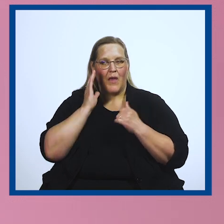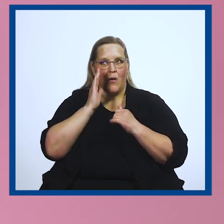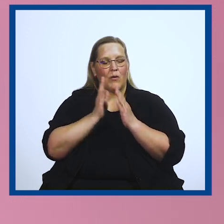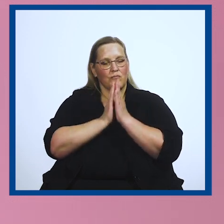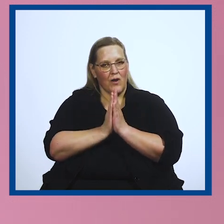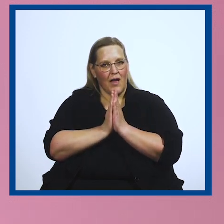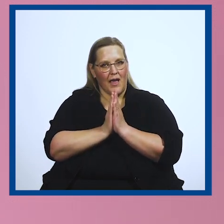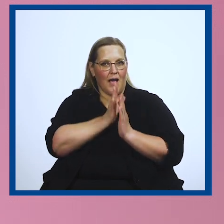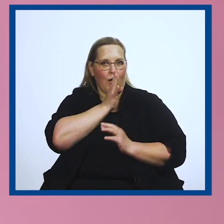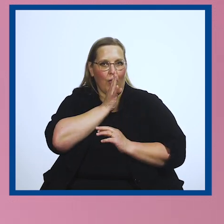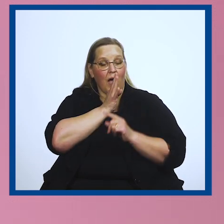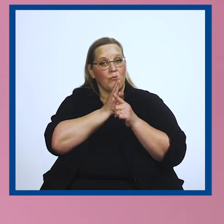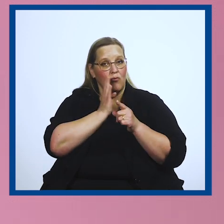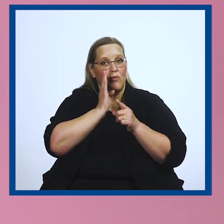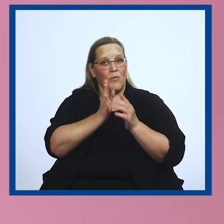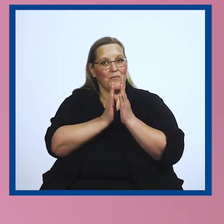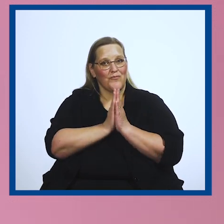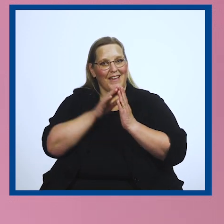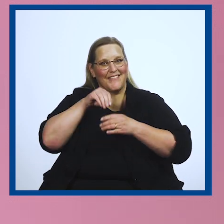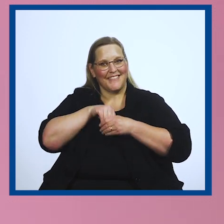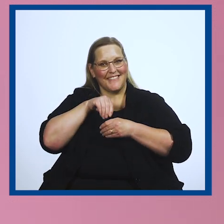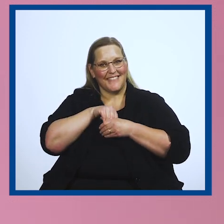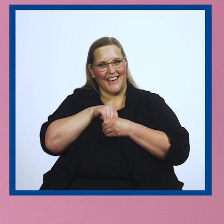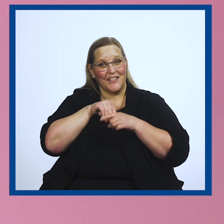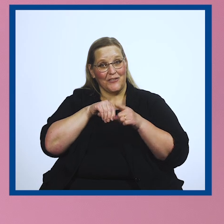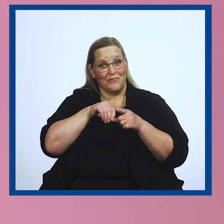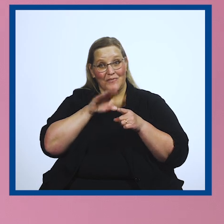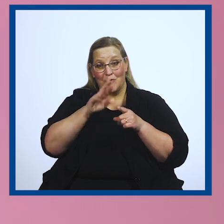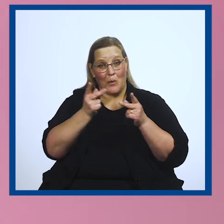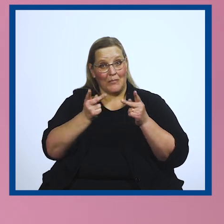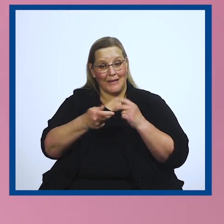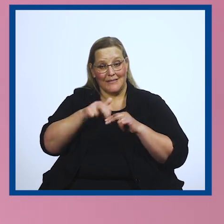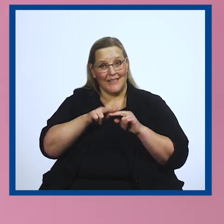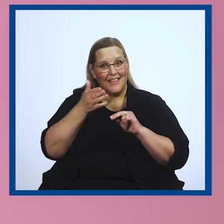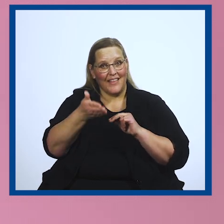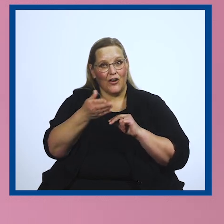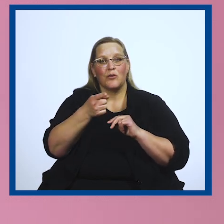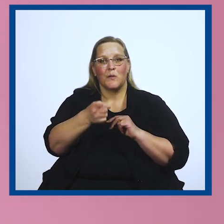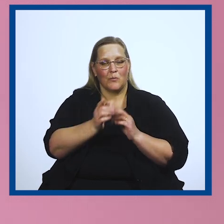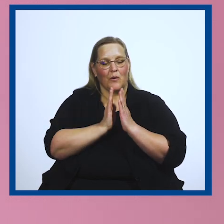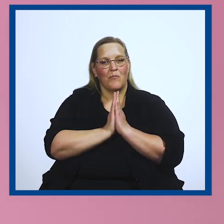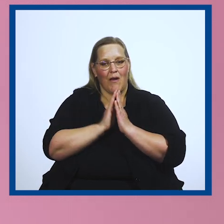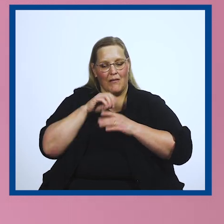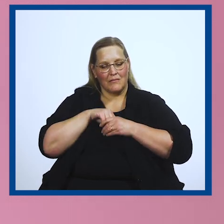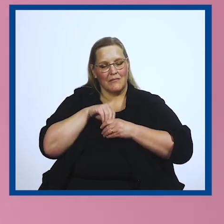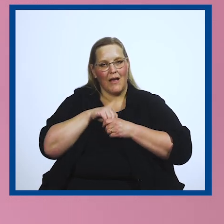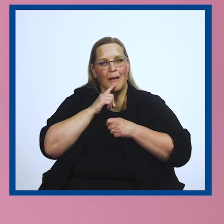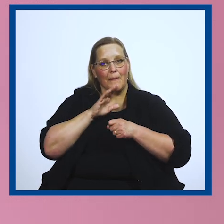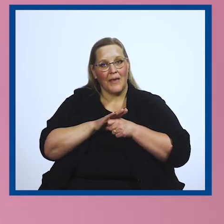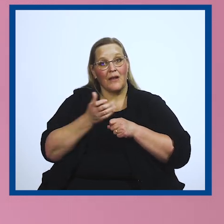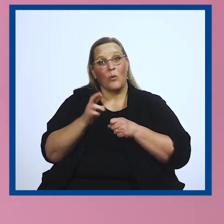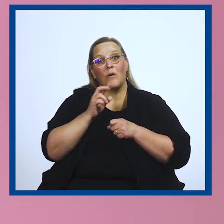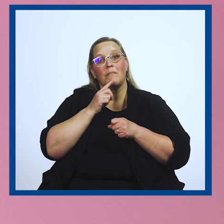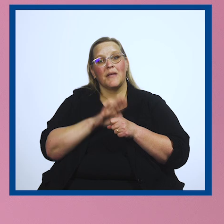pray a prayer out loud and you're going to pray it right where you're at, right sitting there in your heart of hearts, and recommit or commit your life to